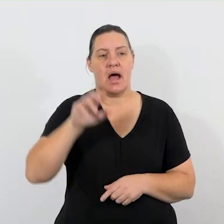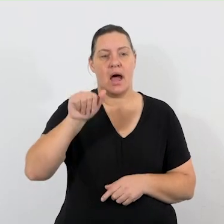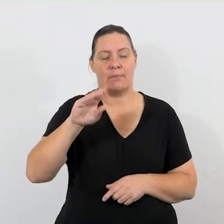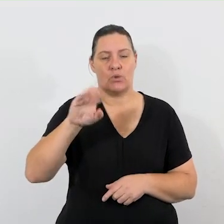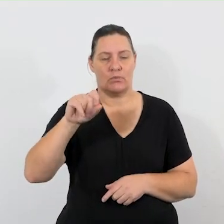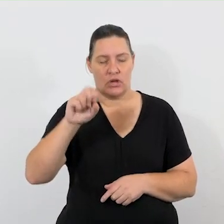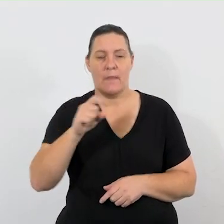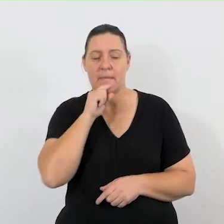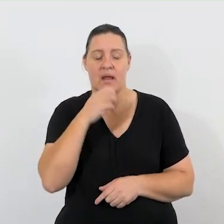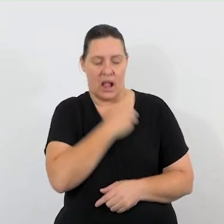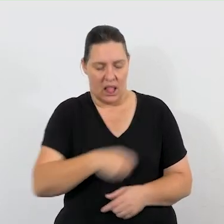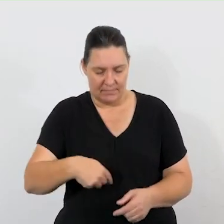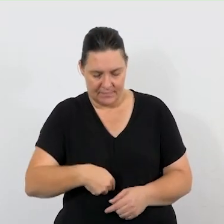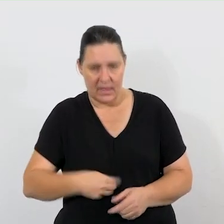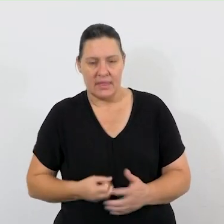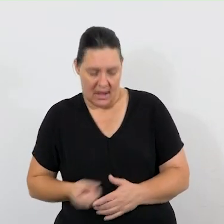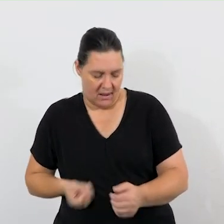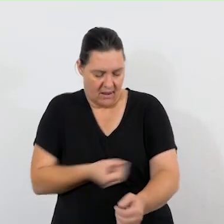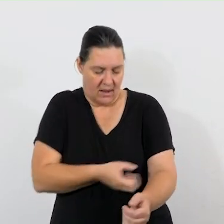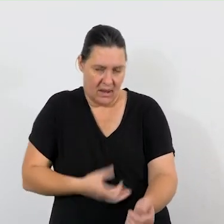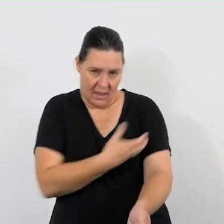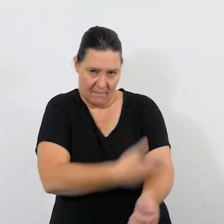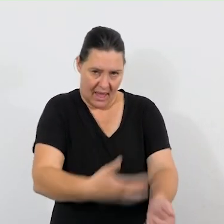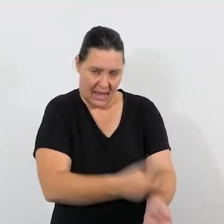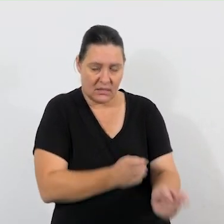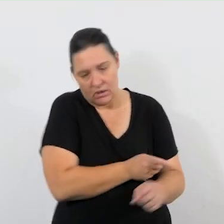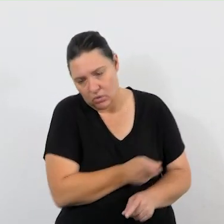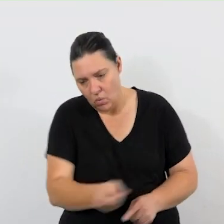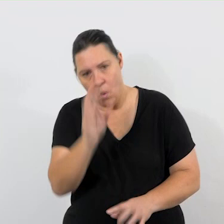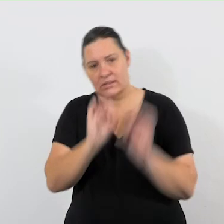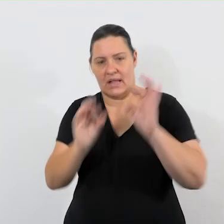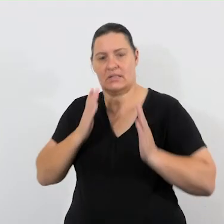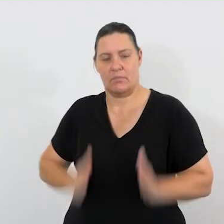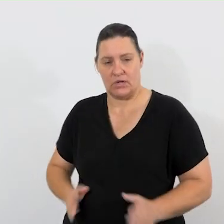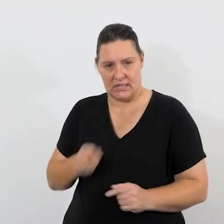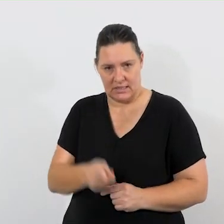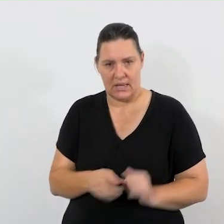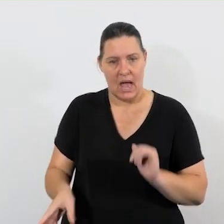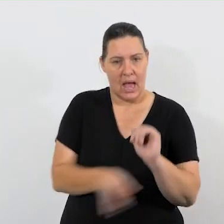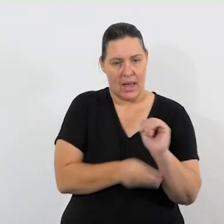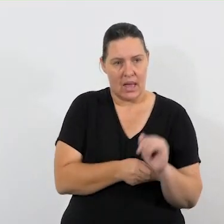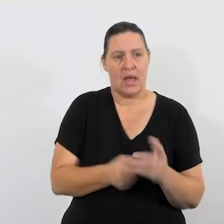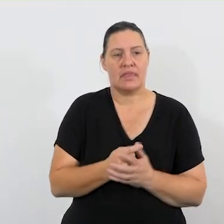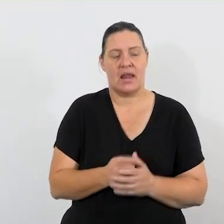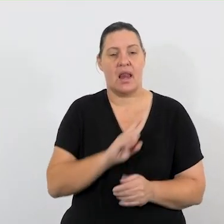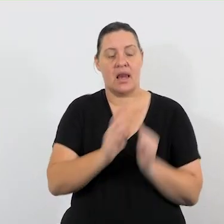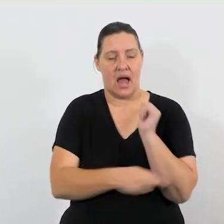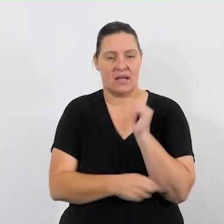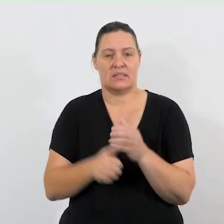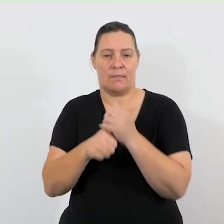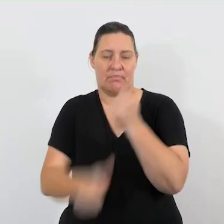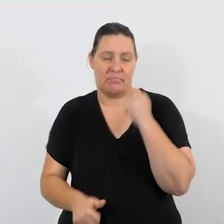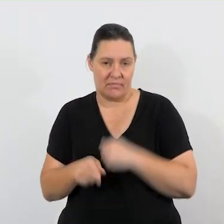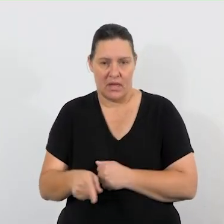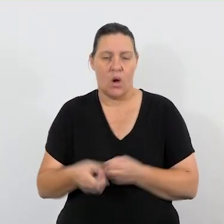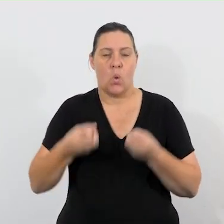in nutrients into the bloodstream and transporting them into the cells of our bodies. And the last one was the feces, which is